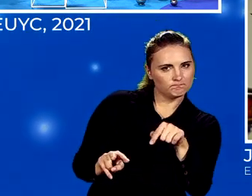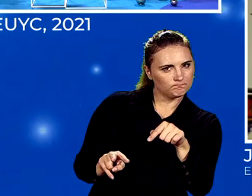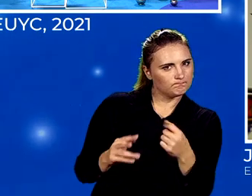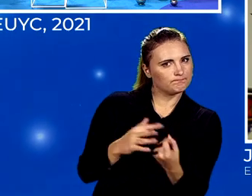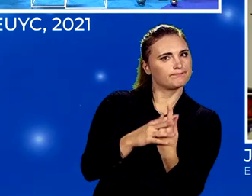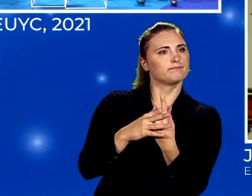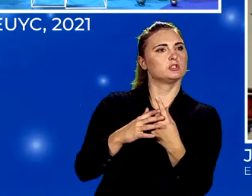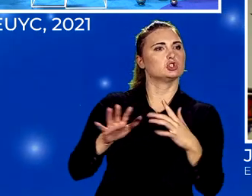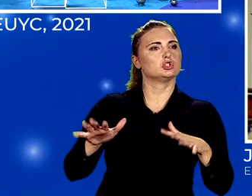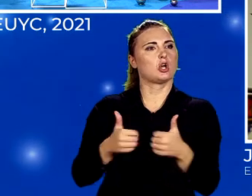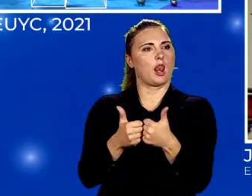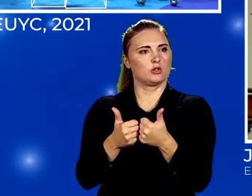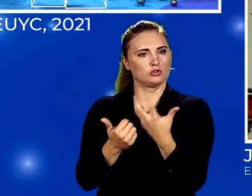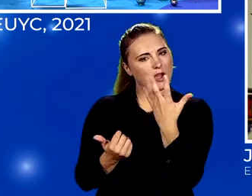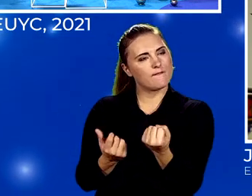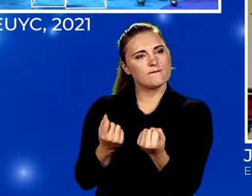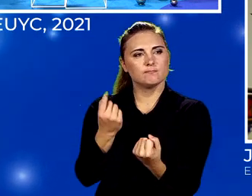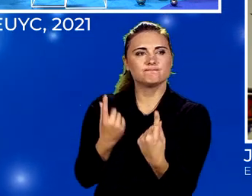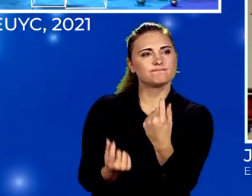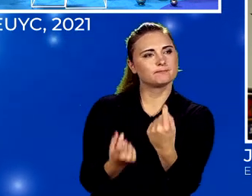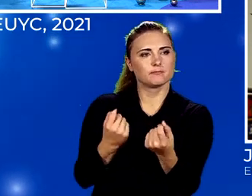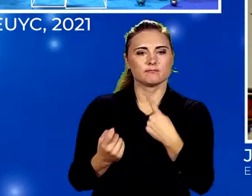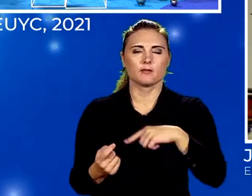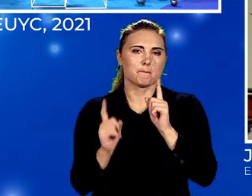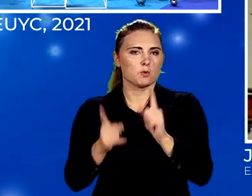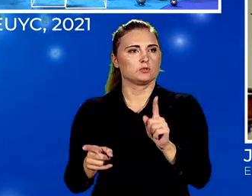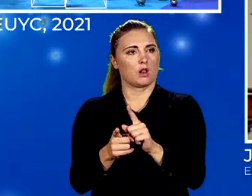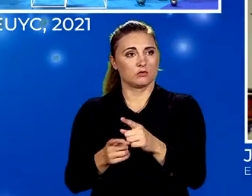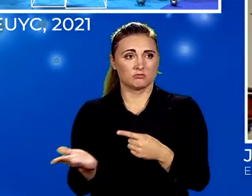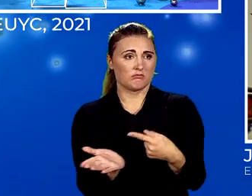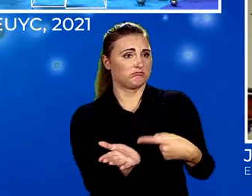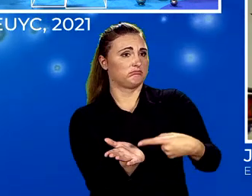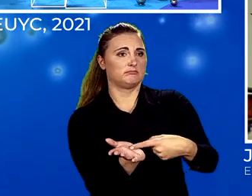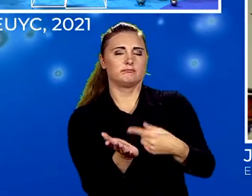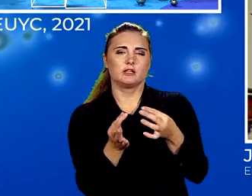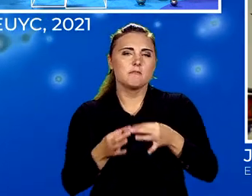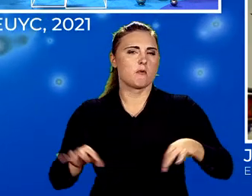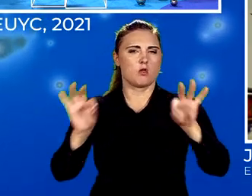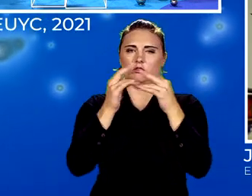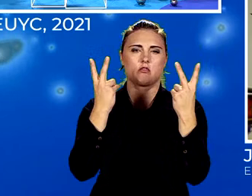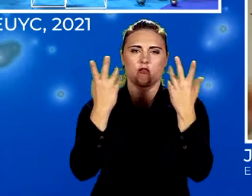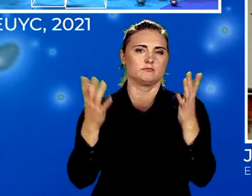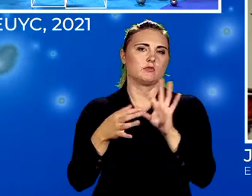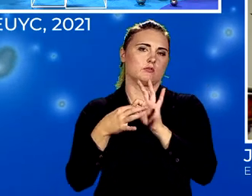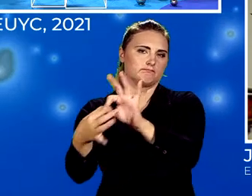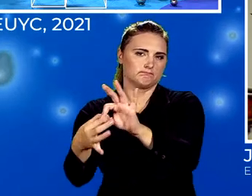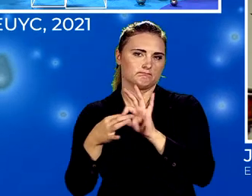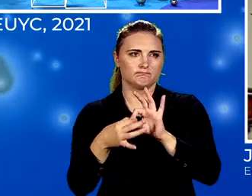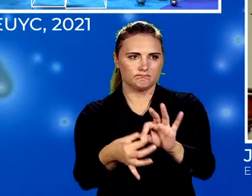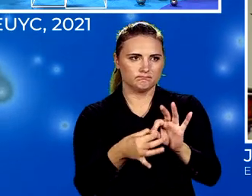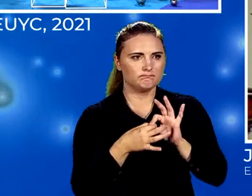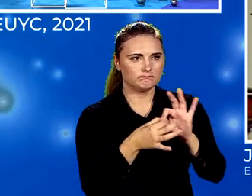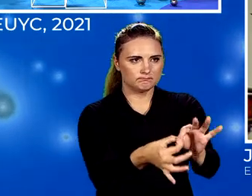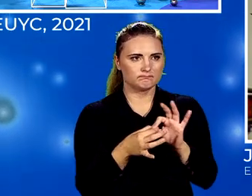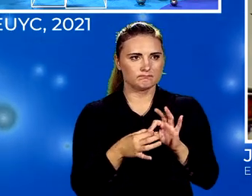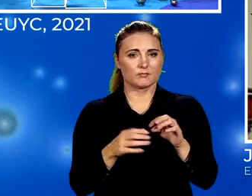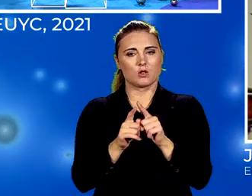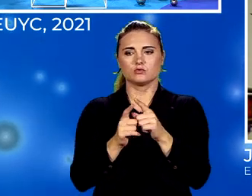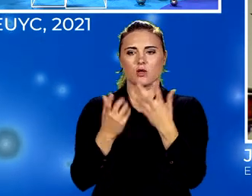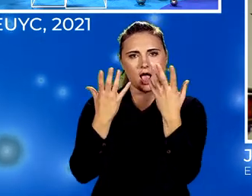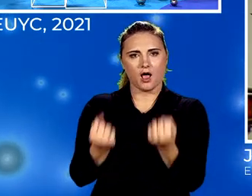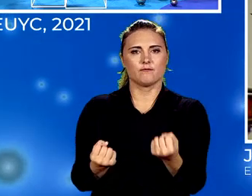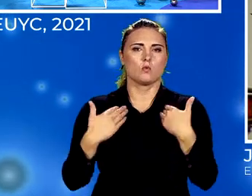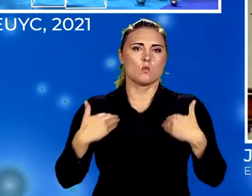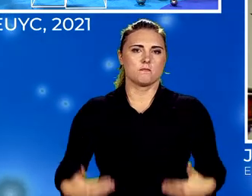Some of them, first of all, we need to make sure that participation is based in human rights and that there is an understanding of human